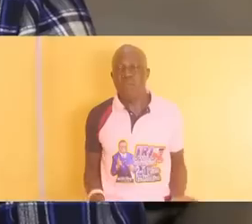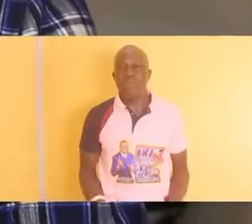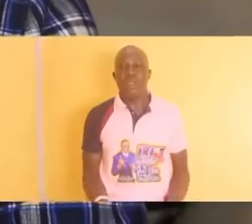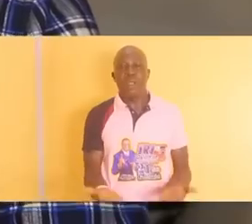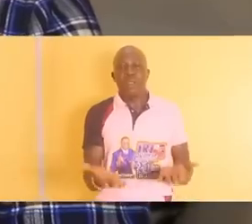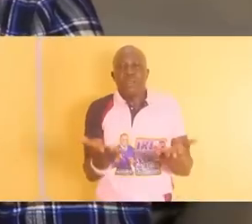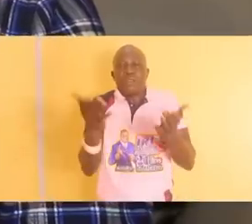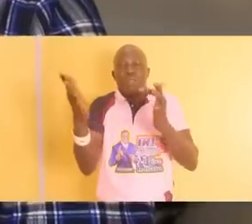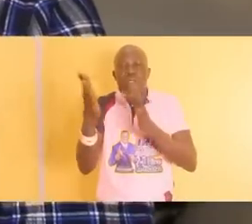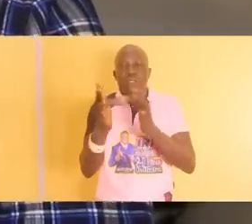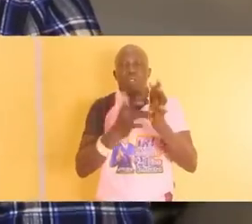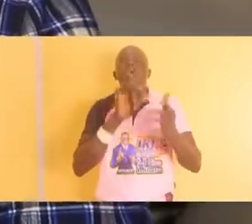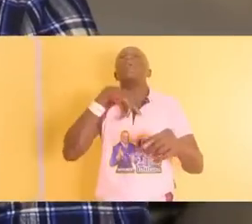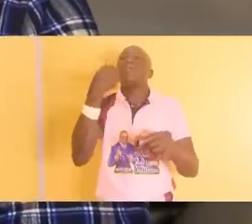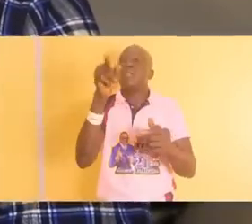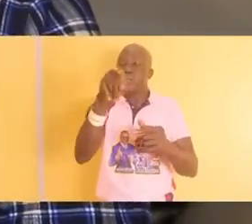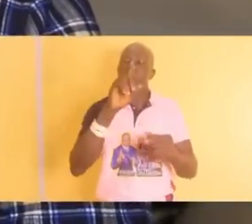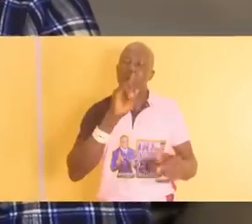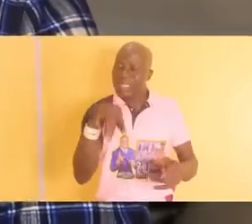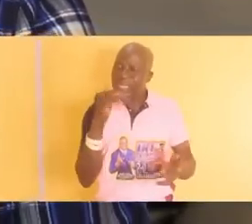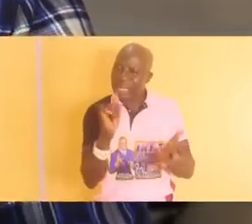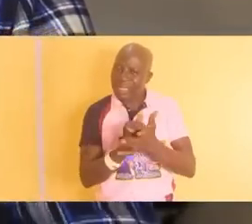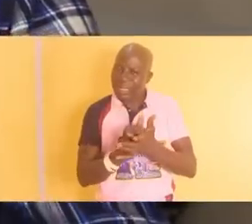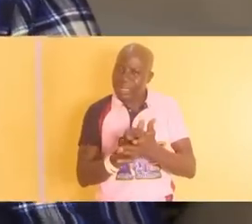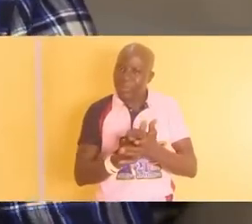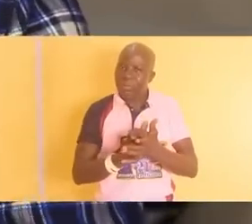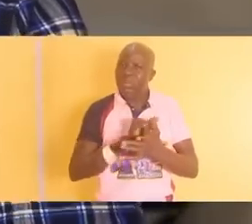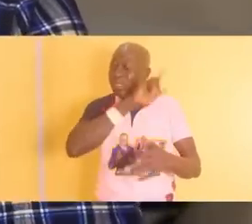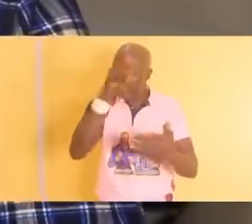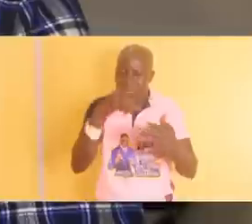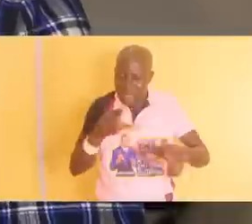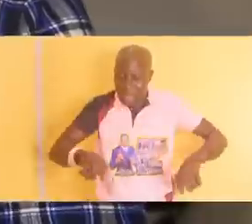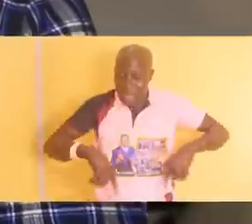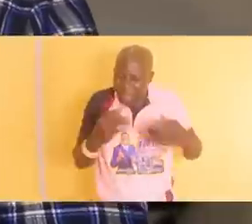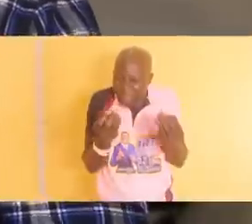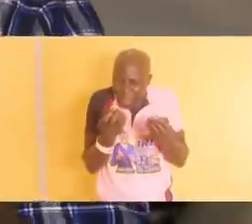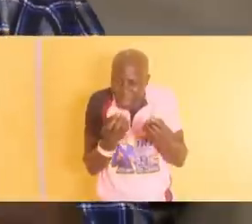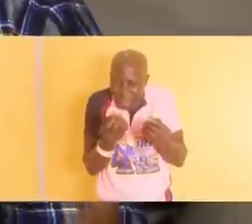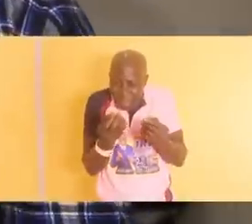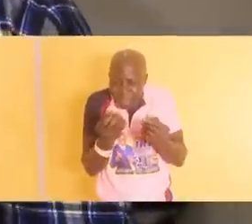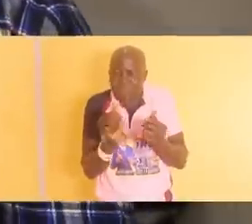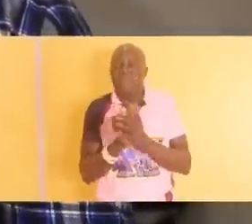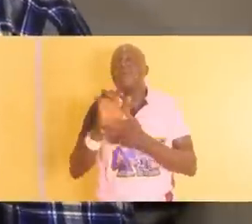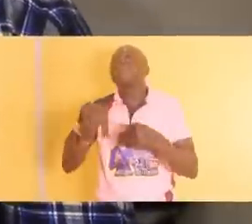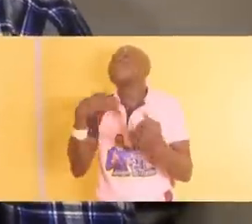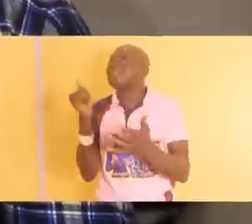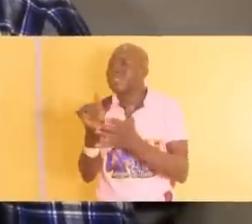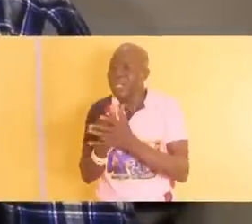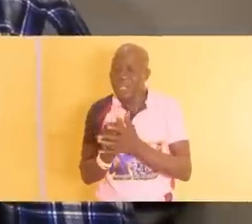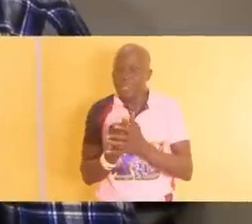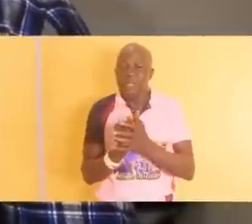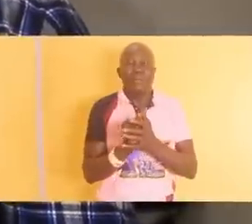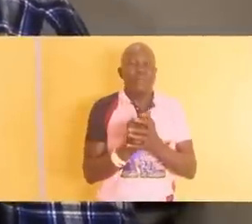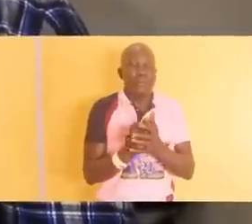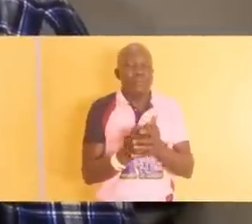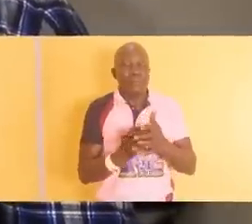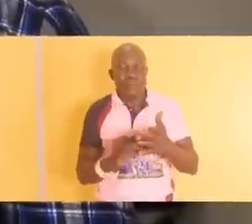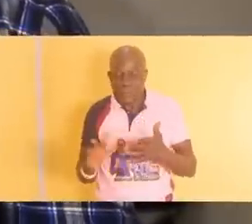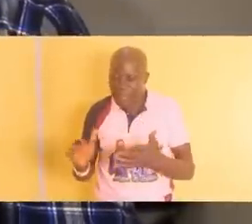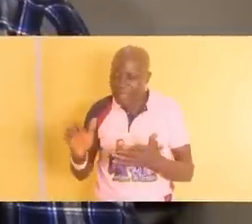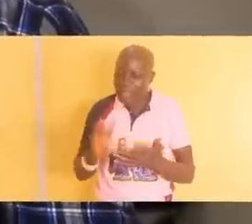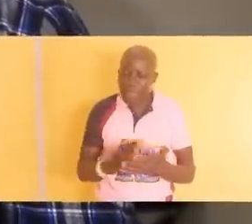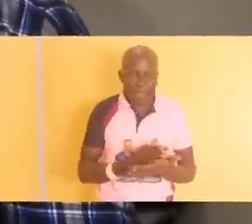Your life will rise in Jesus' name. I do tell you that this was just a limited time. That's why I just sing this song.